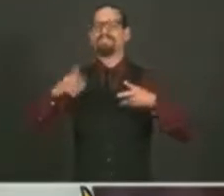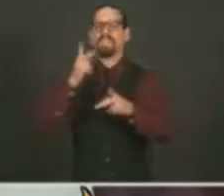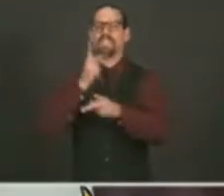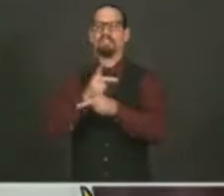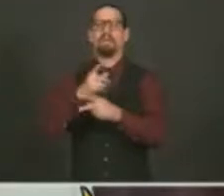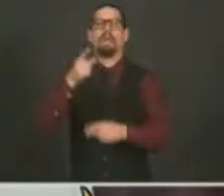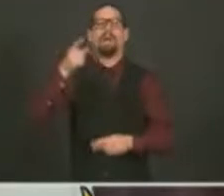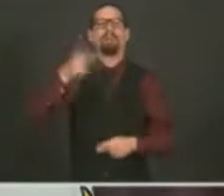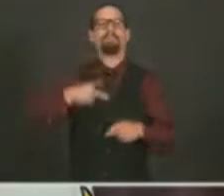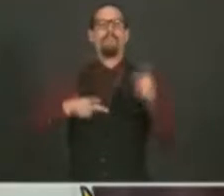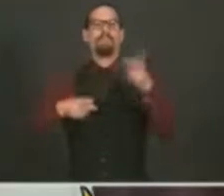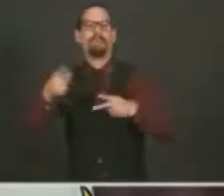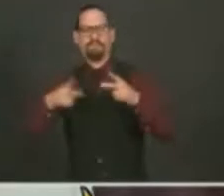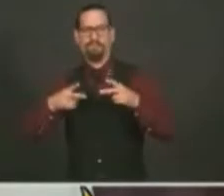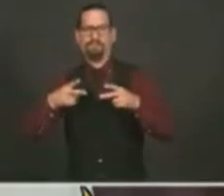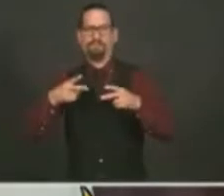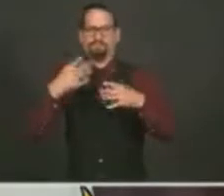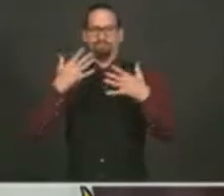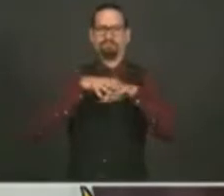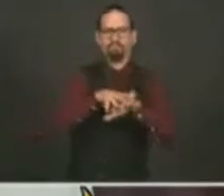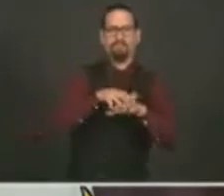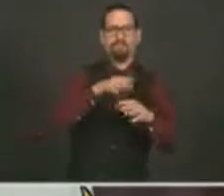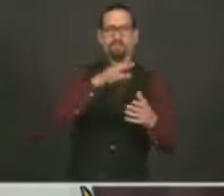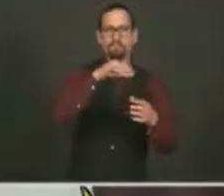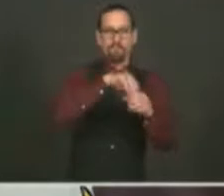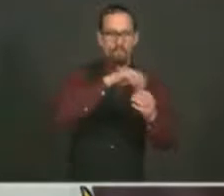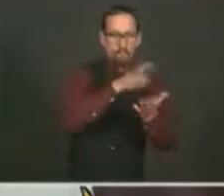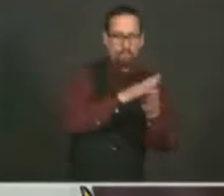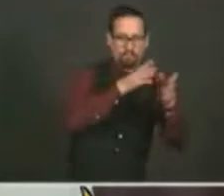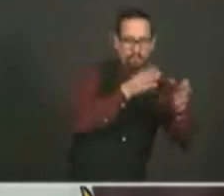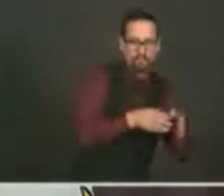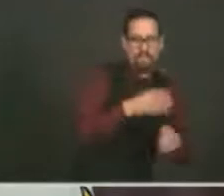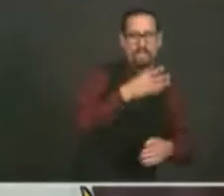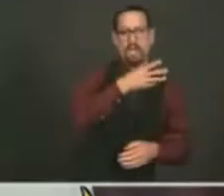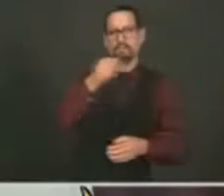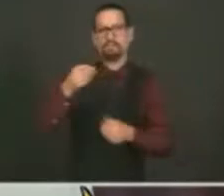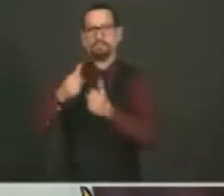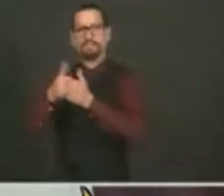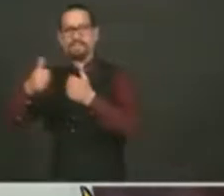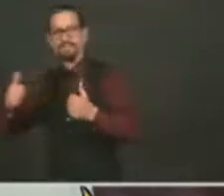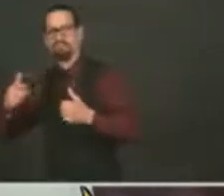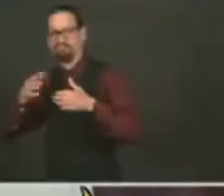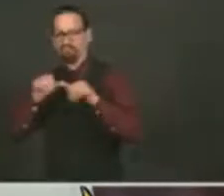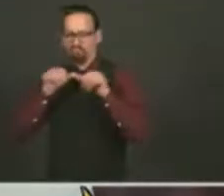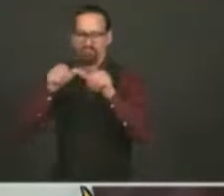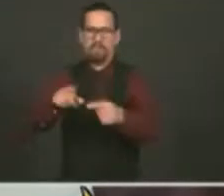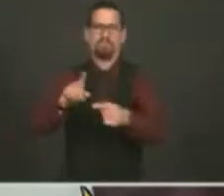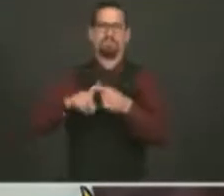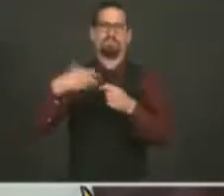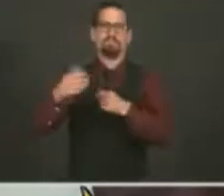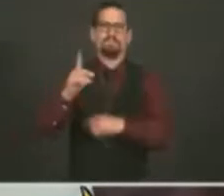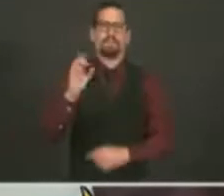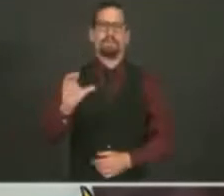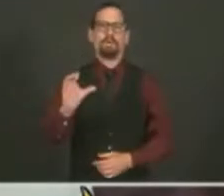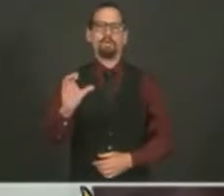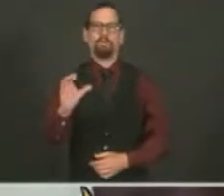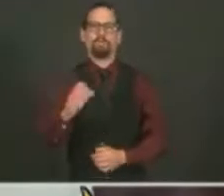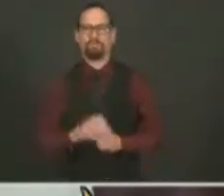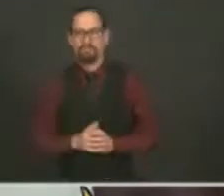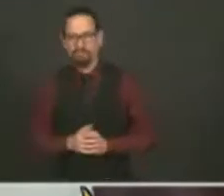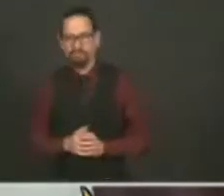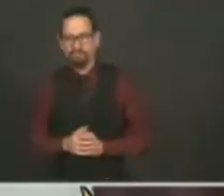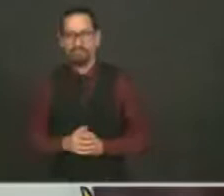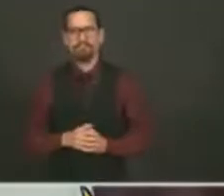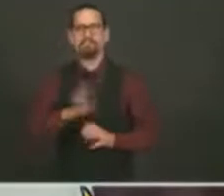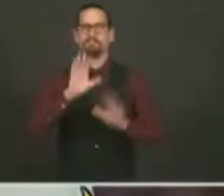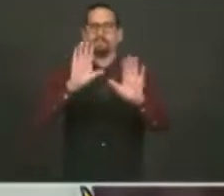So I hope that gives some clarity to everybody around what's going to happen in those two towns. I want to be very clear about